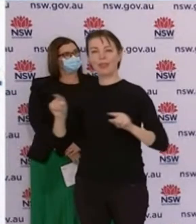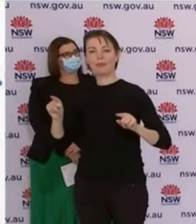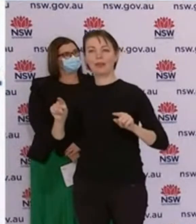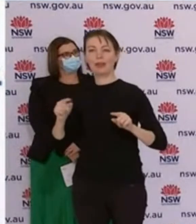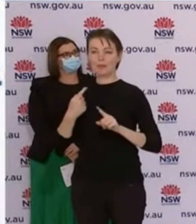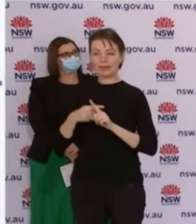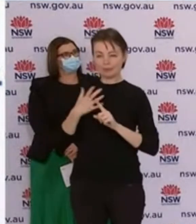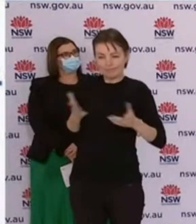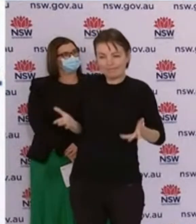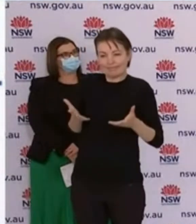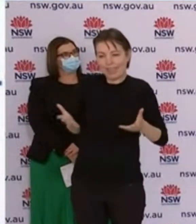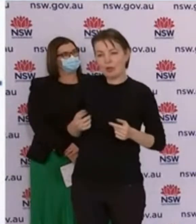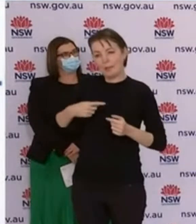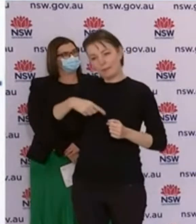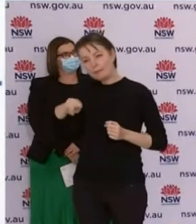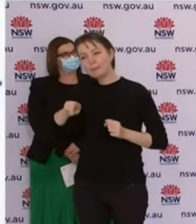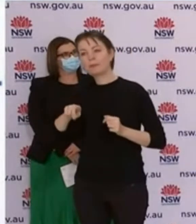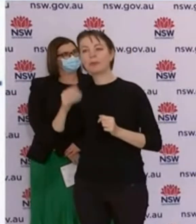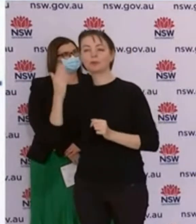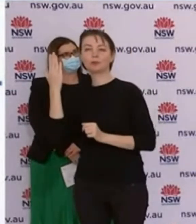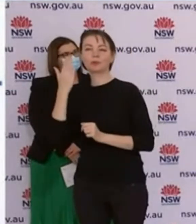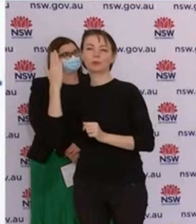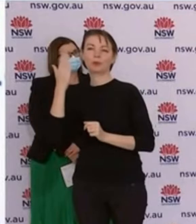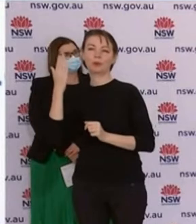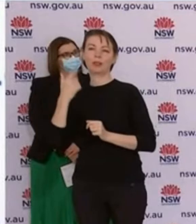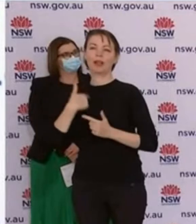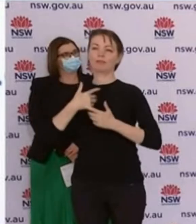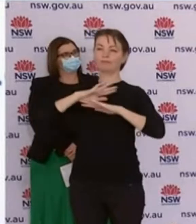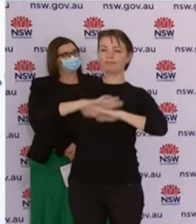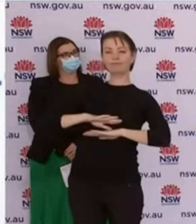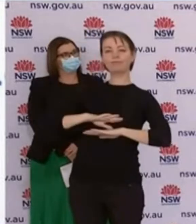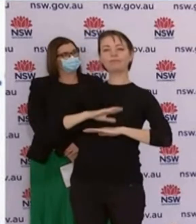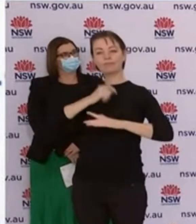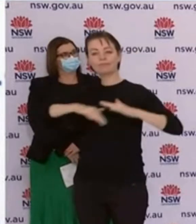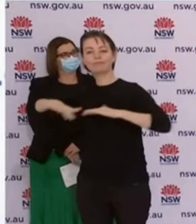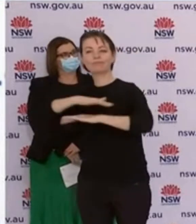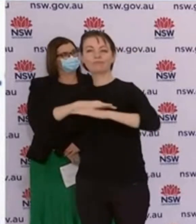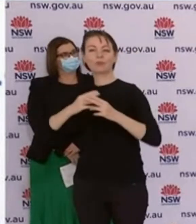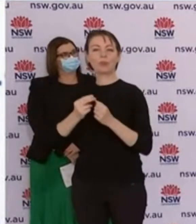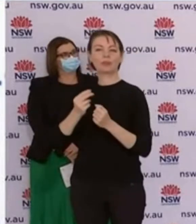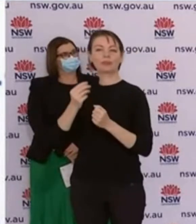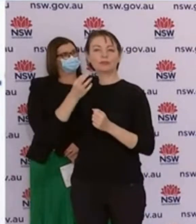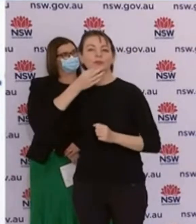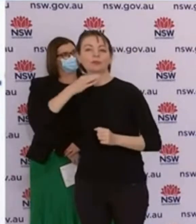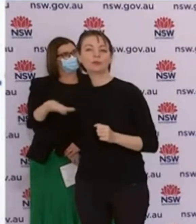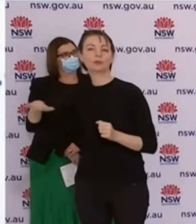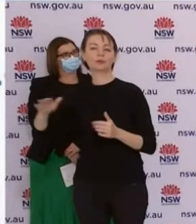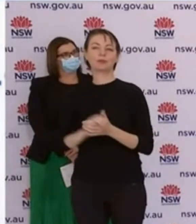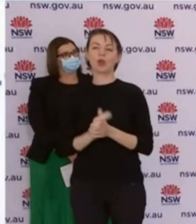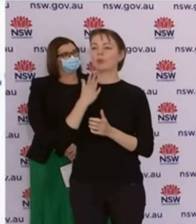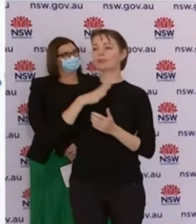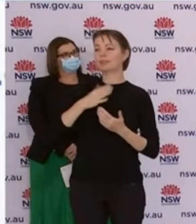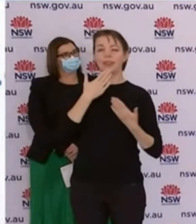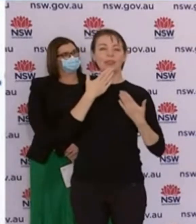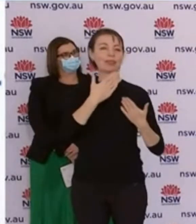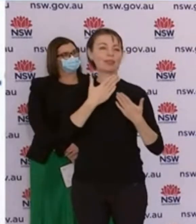back to face-to-face learning. We know what a difficult period of time this is, and we thank everybody, including all the community groups and stakeholders who've been